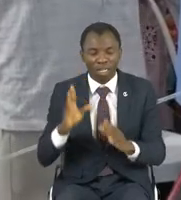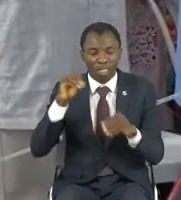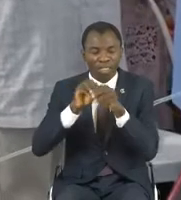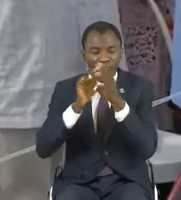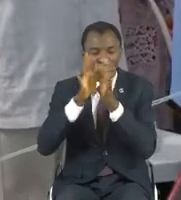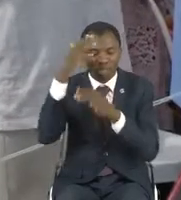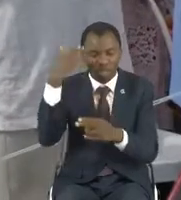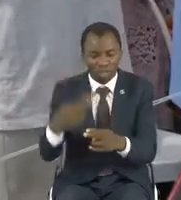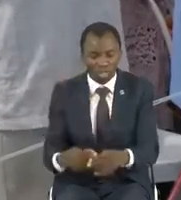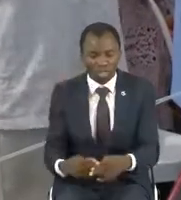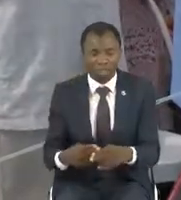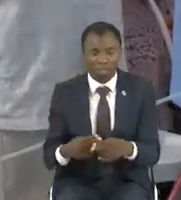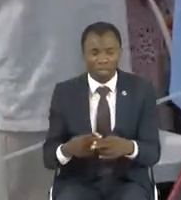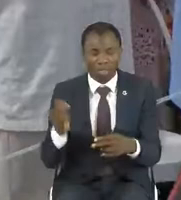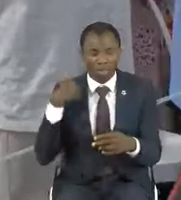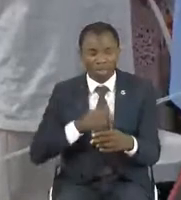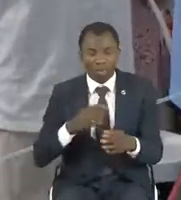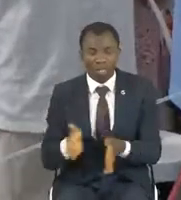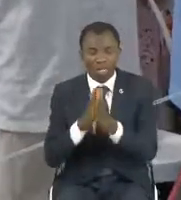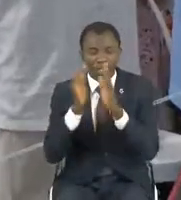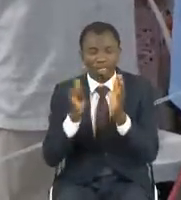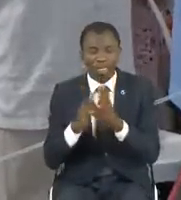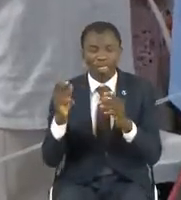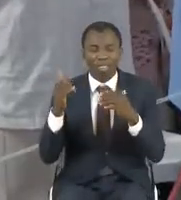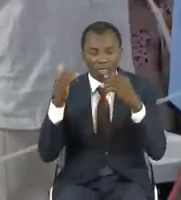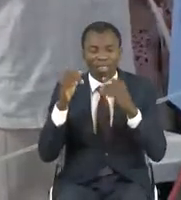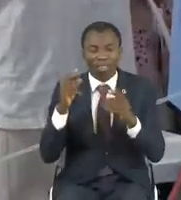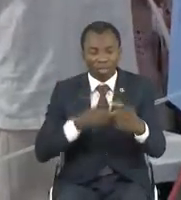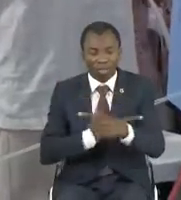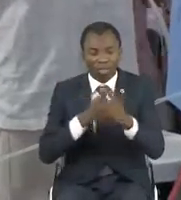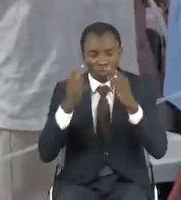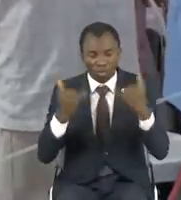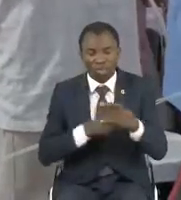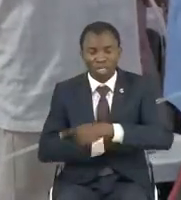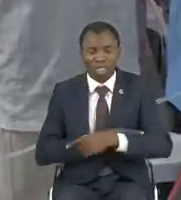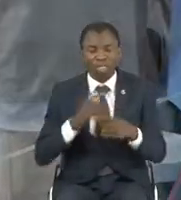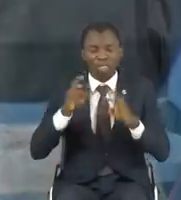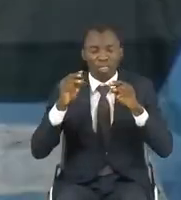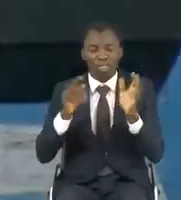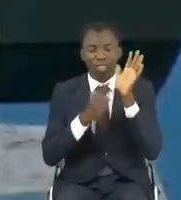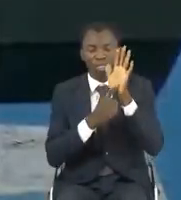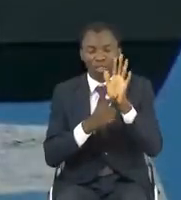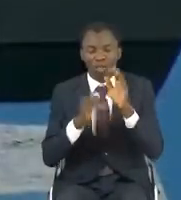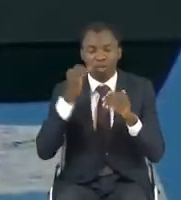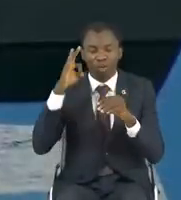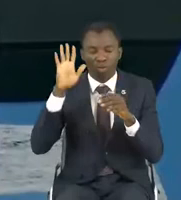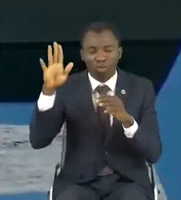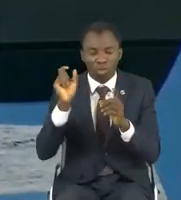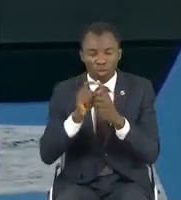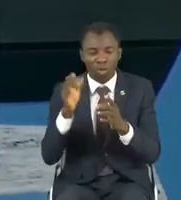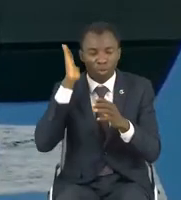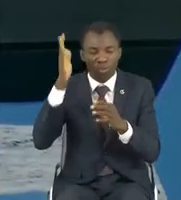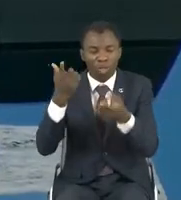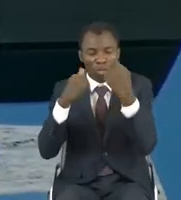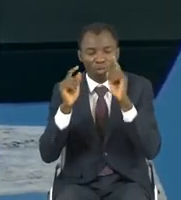name. Amen. We're asking, Lord, that today the revelation of your word will come to everyone, and